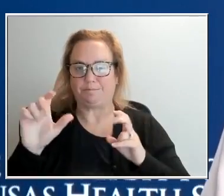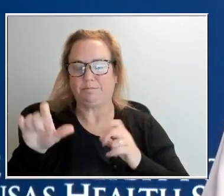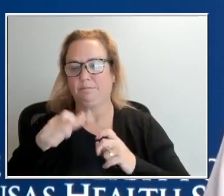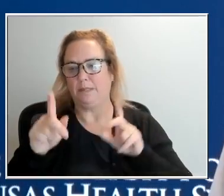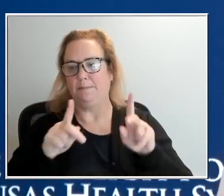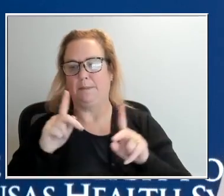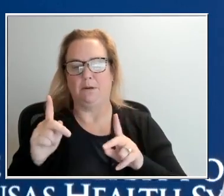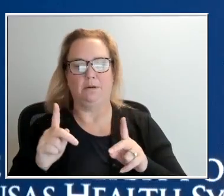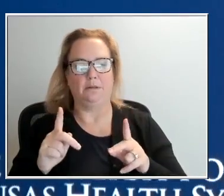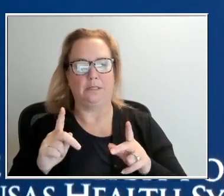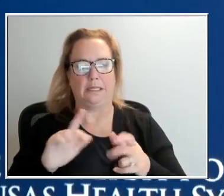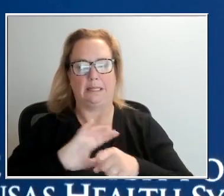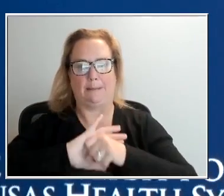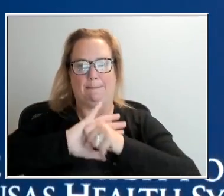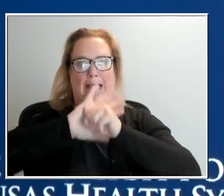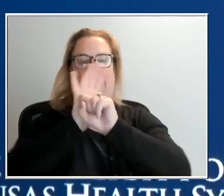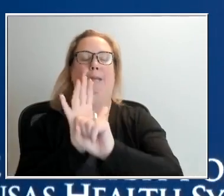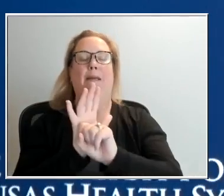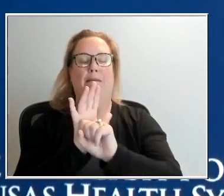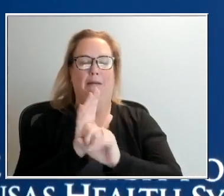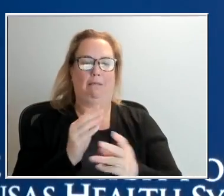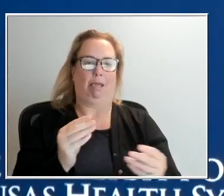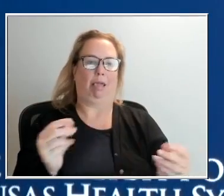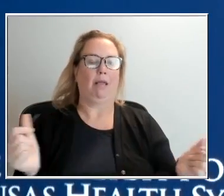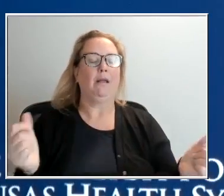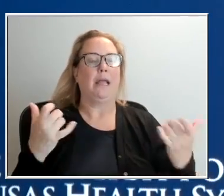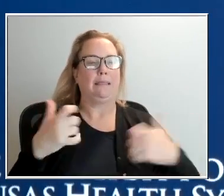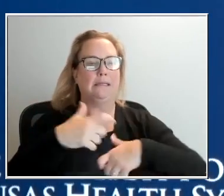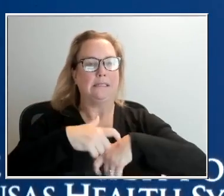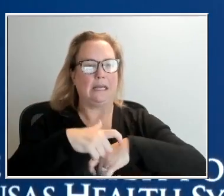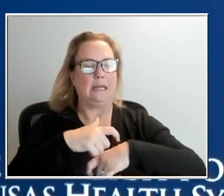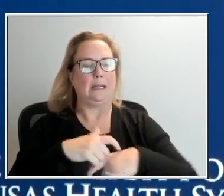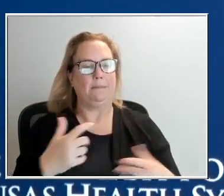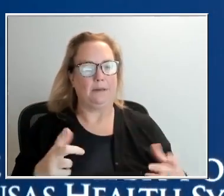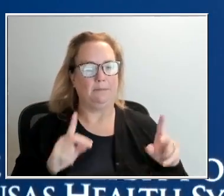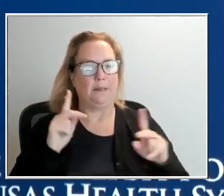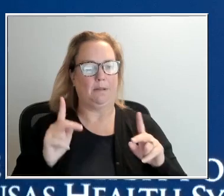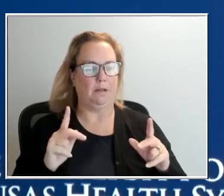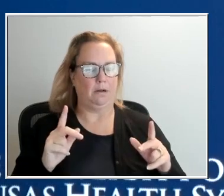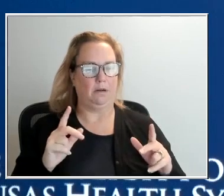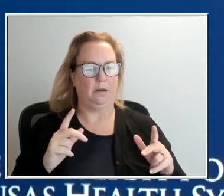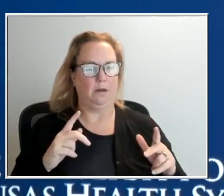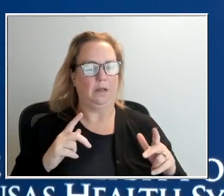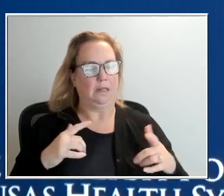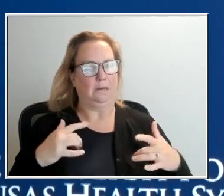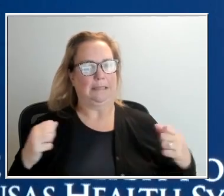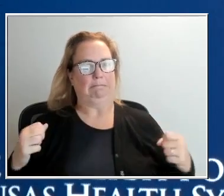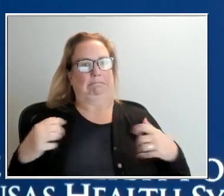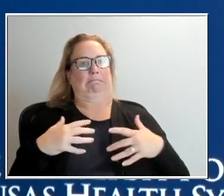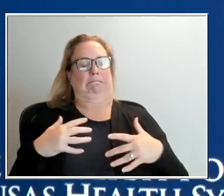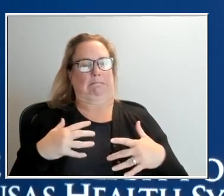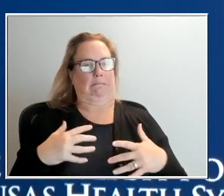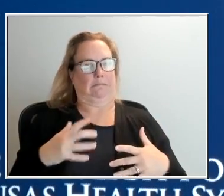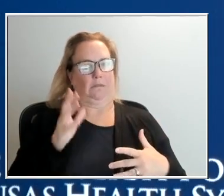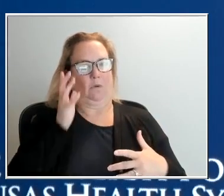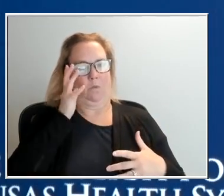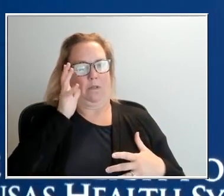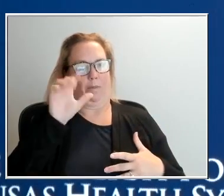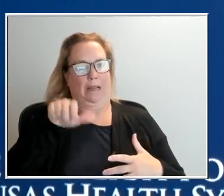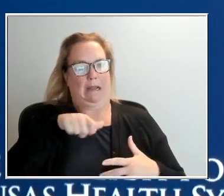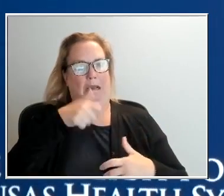off the pandemic at this point in time as well, people are probably a little bit gun shy of, is there going to be another pandemic